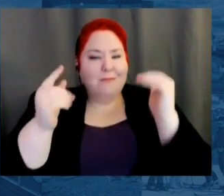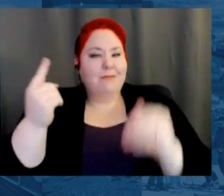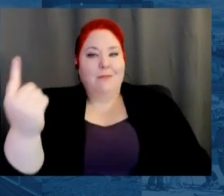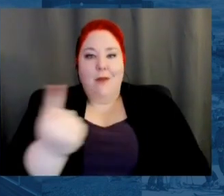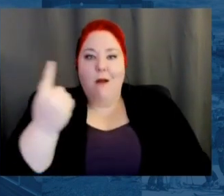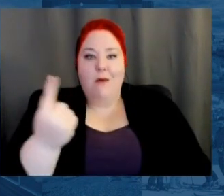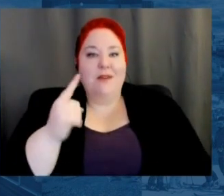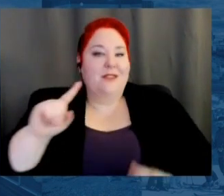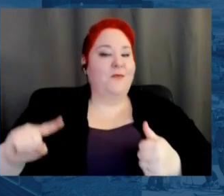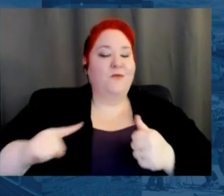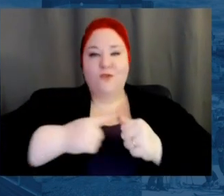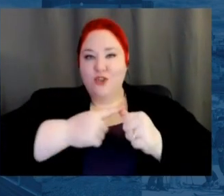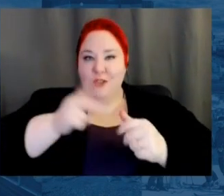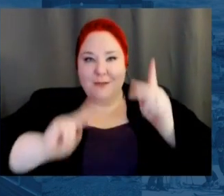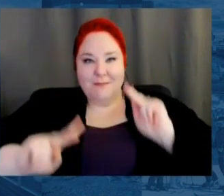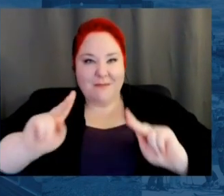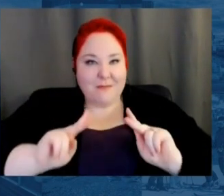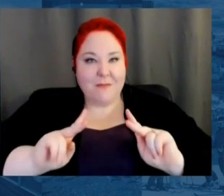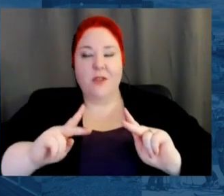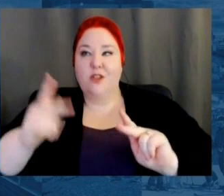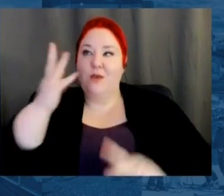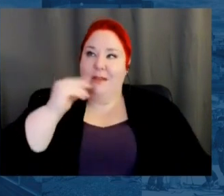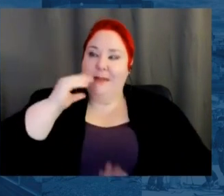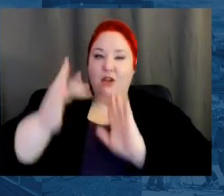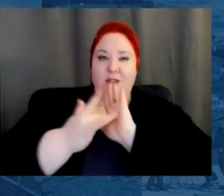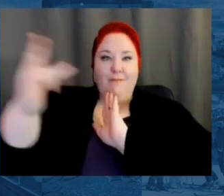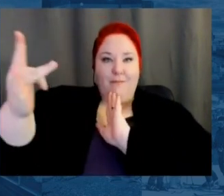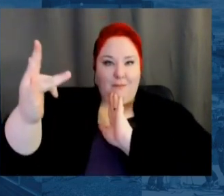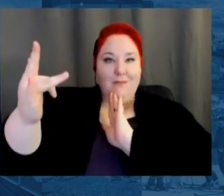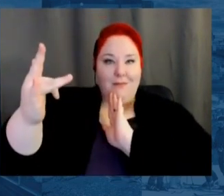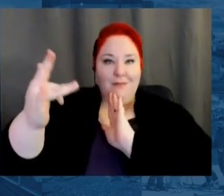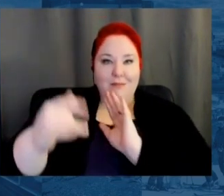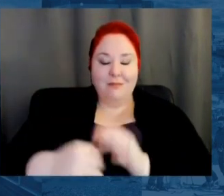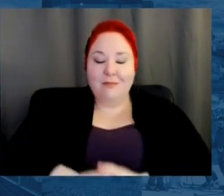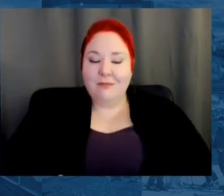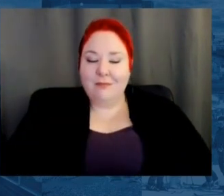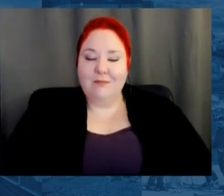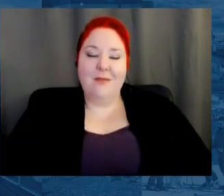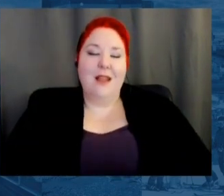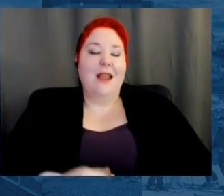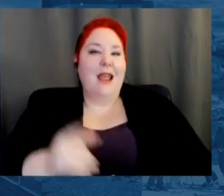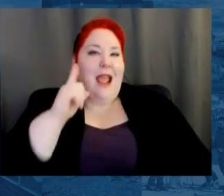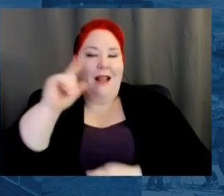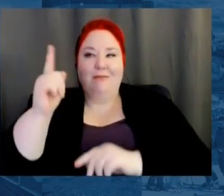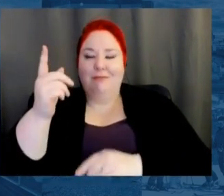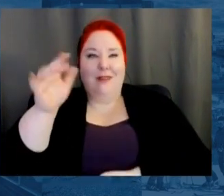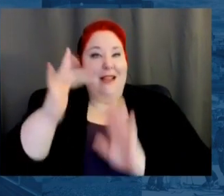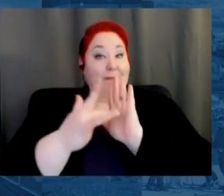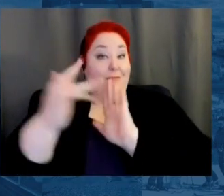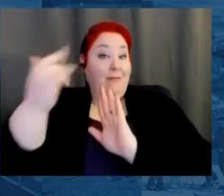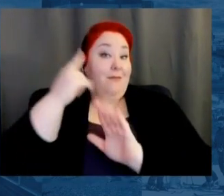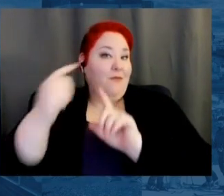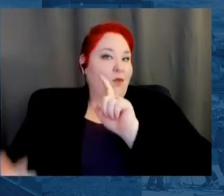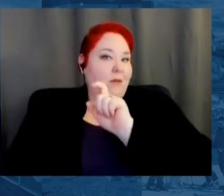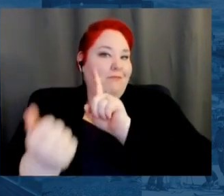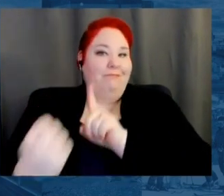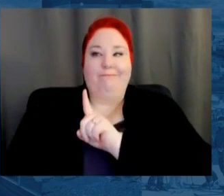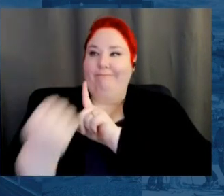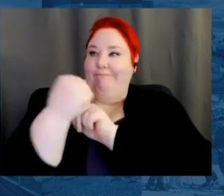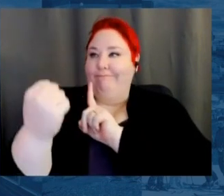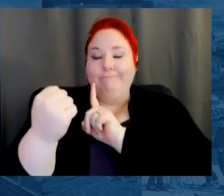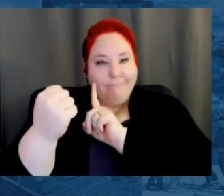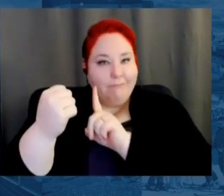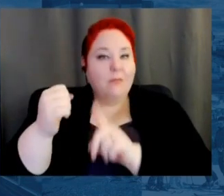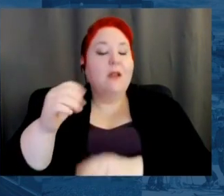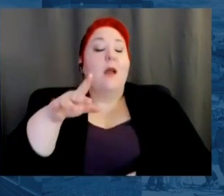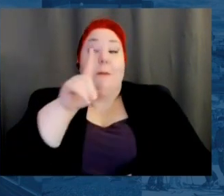first people to become victims of fraudsters. And having this UDAP protections now beefed up is